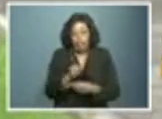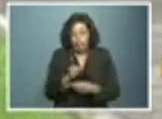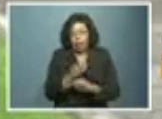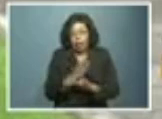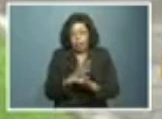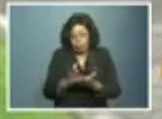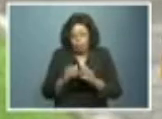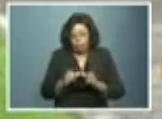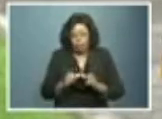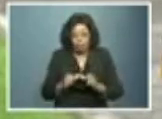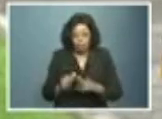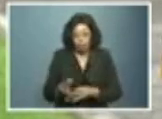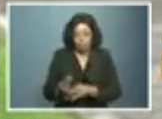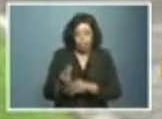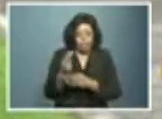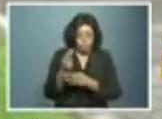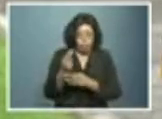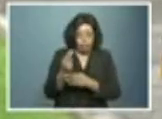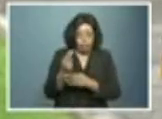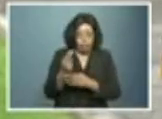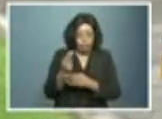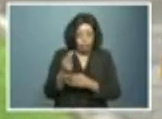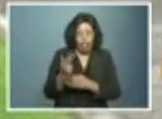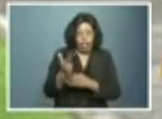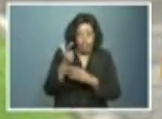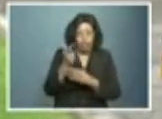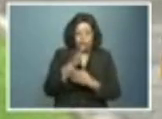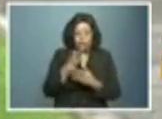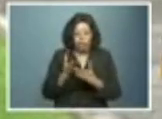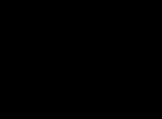to continue to uplift and empower women throughout the Bahamas.